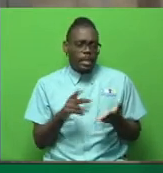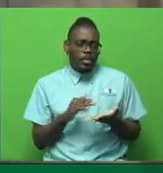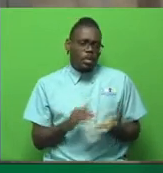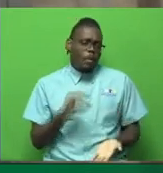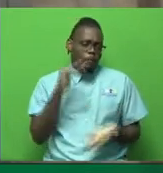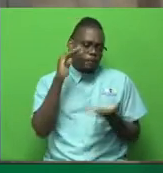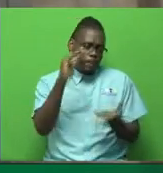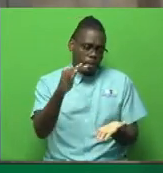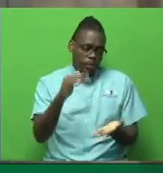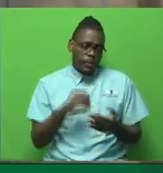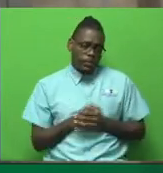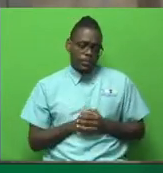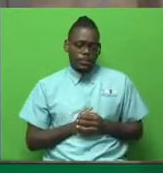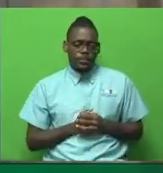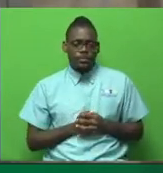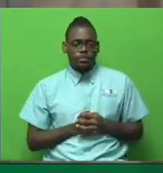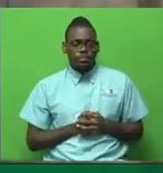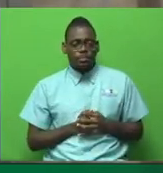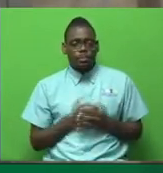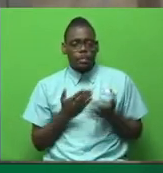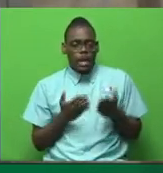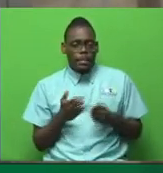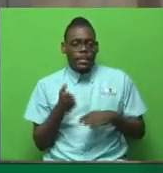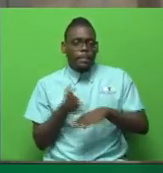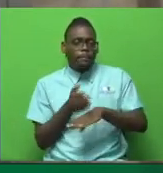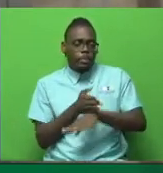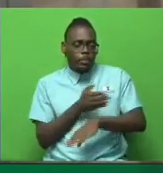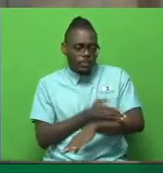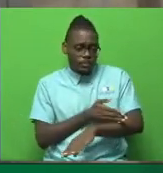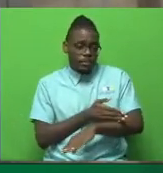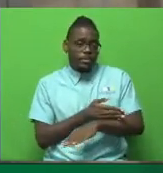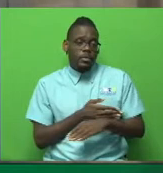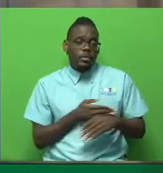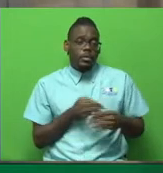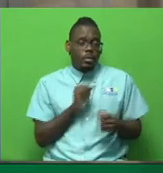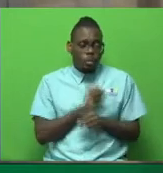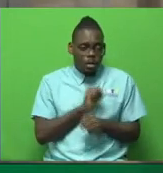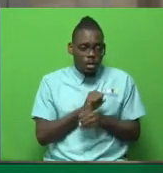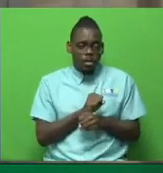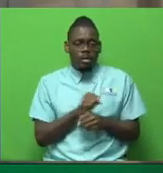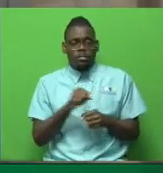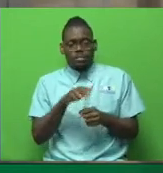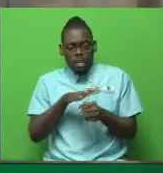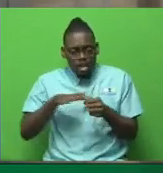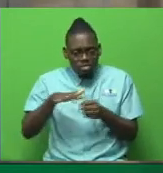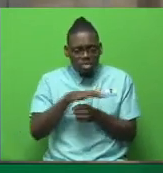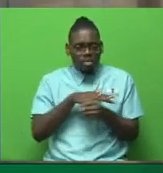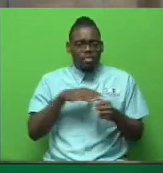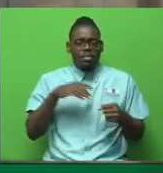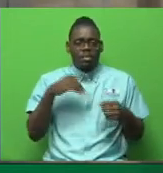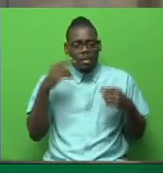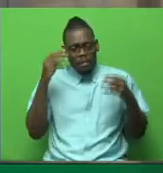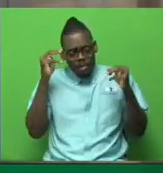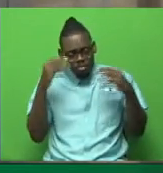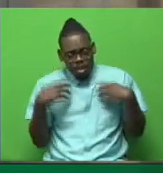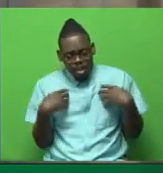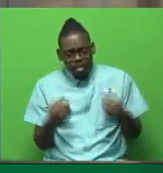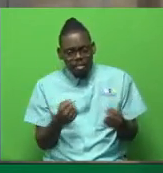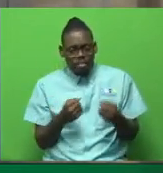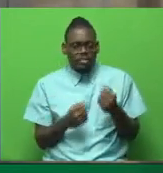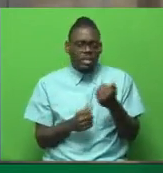working conditions reasonable terms of employment and mental health assistance DC Mongol report